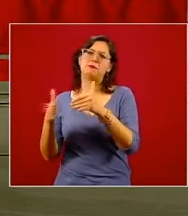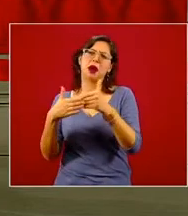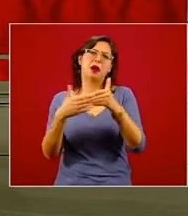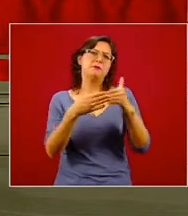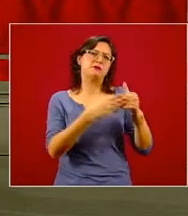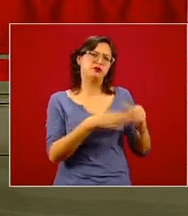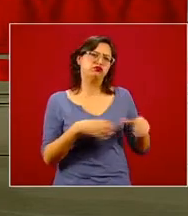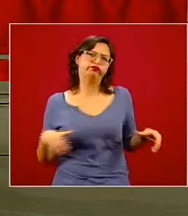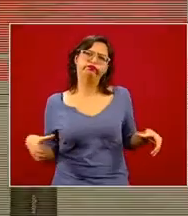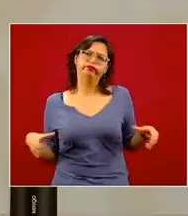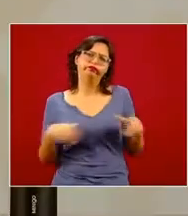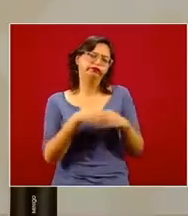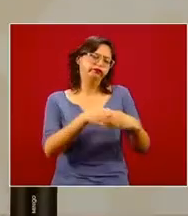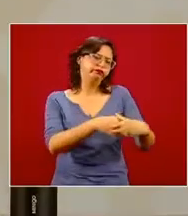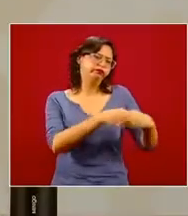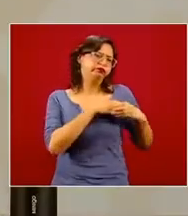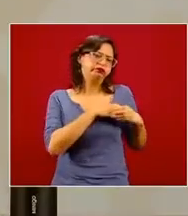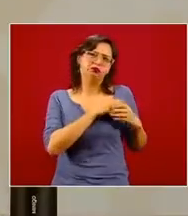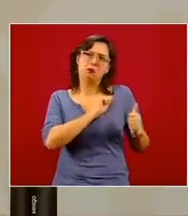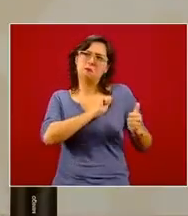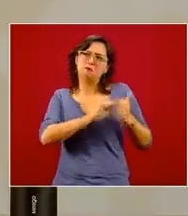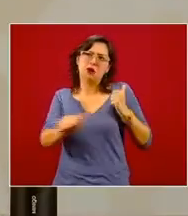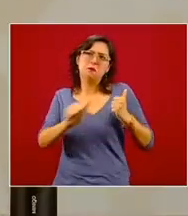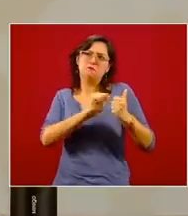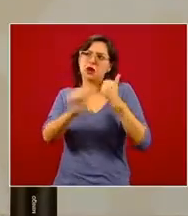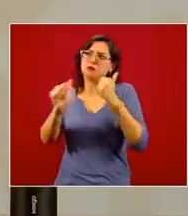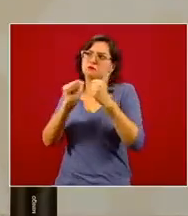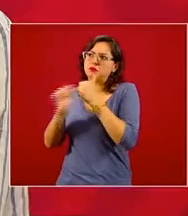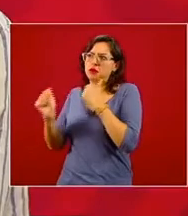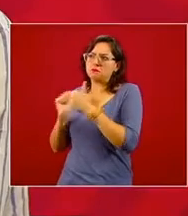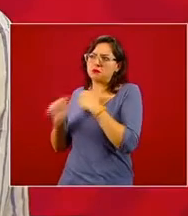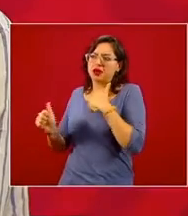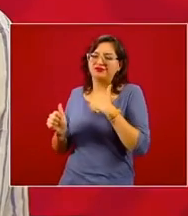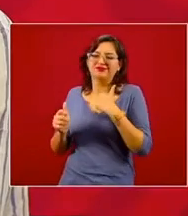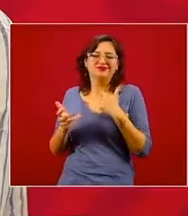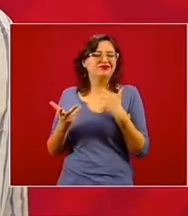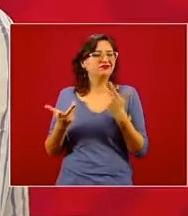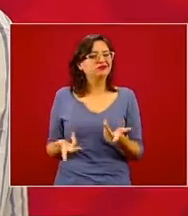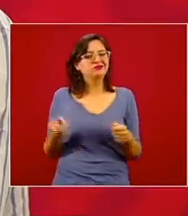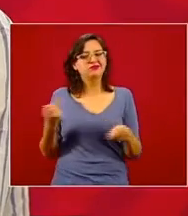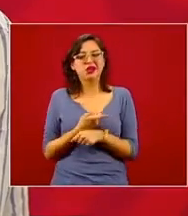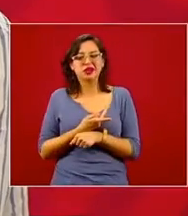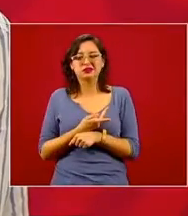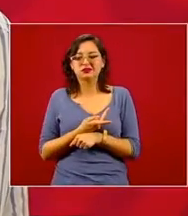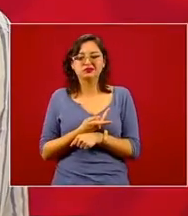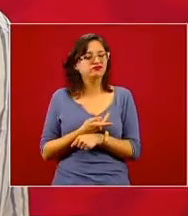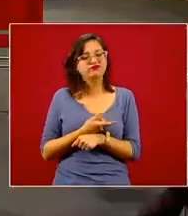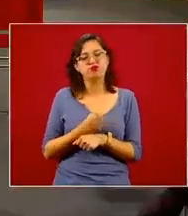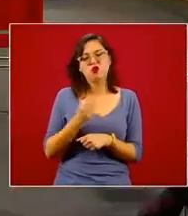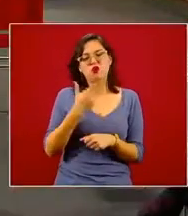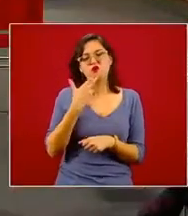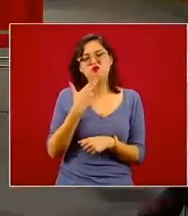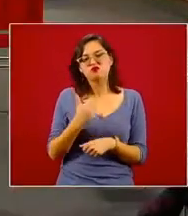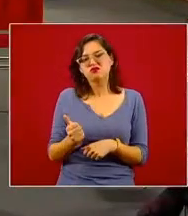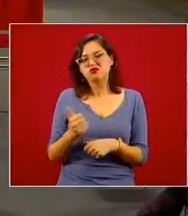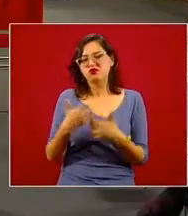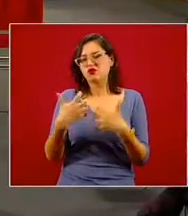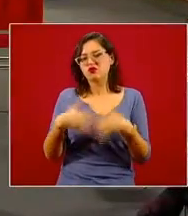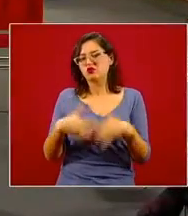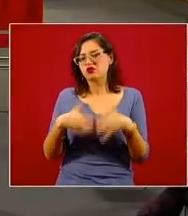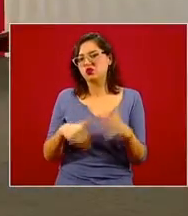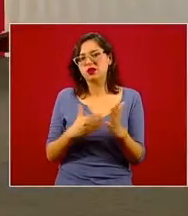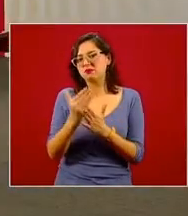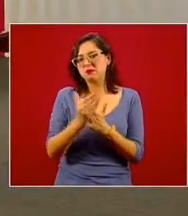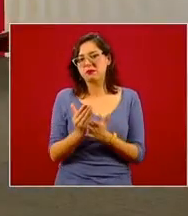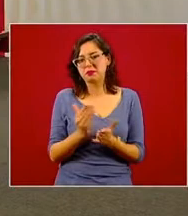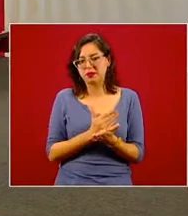that each country closes their borders and work by themselves, and that global solidarity is